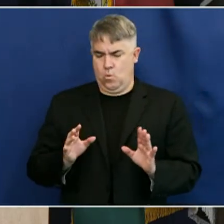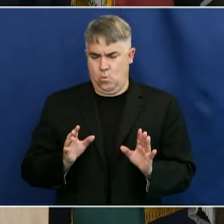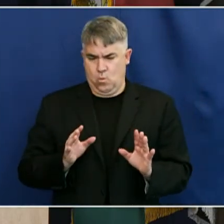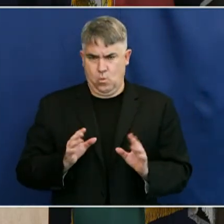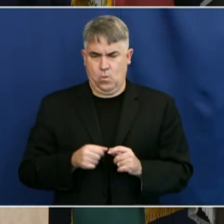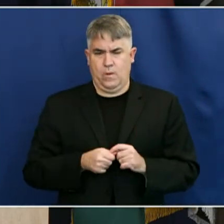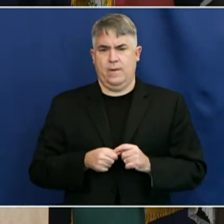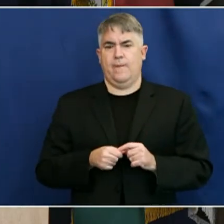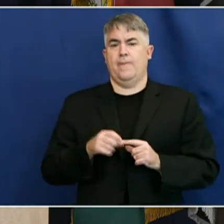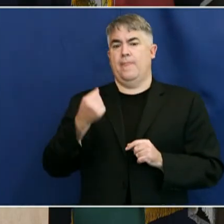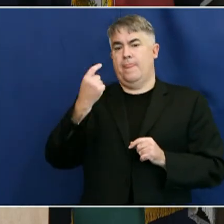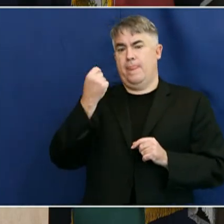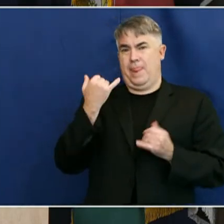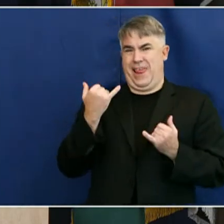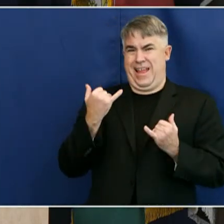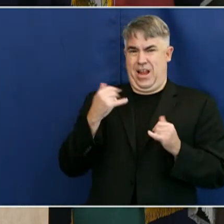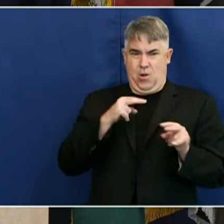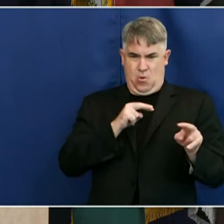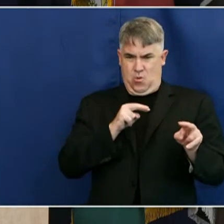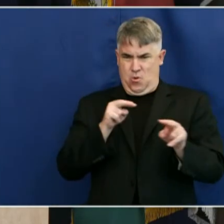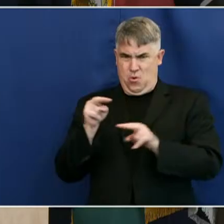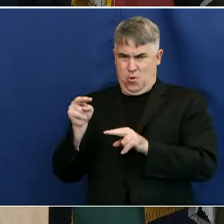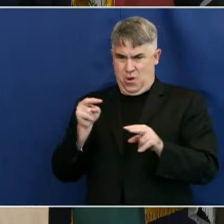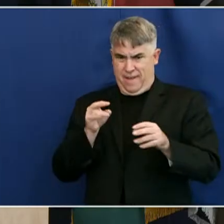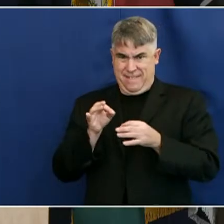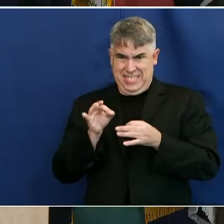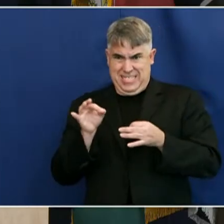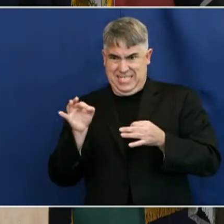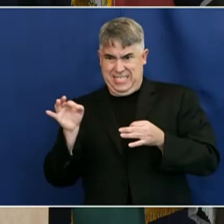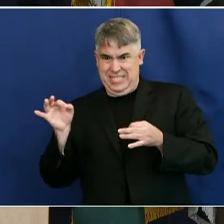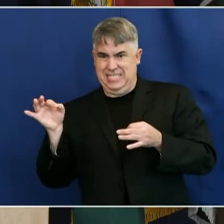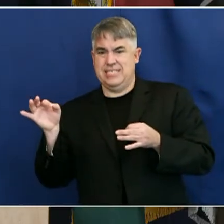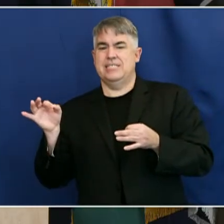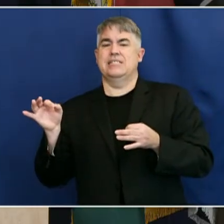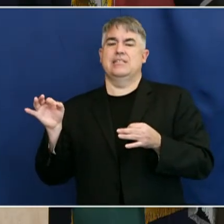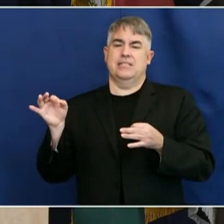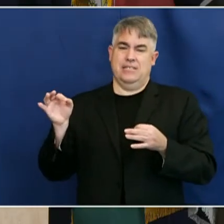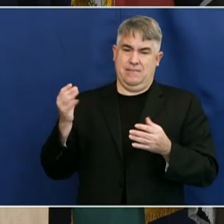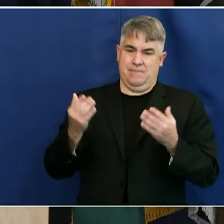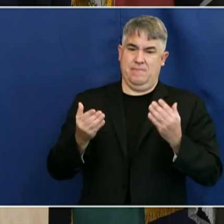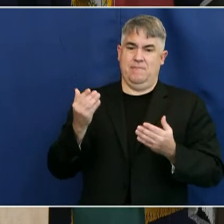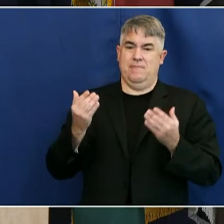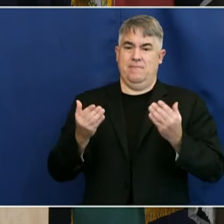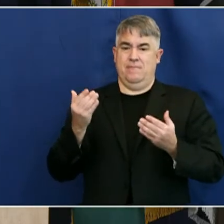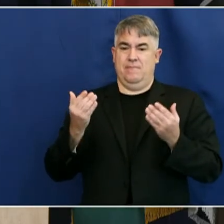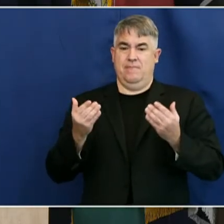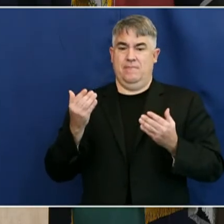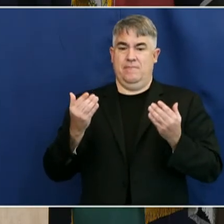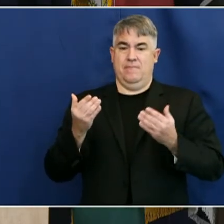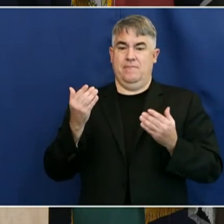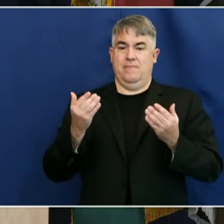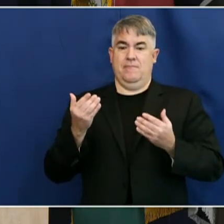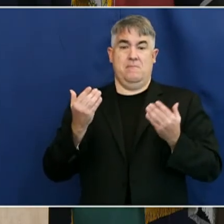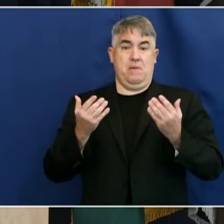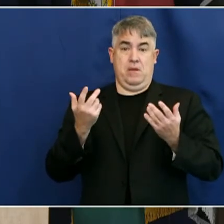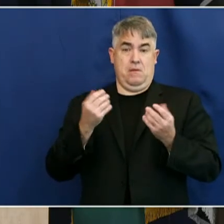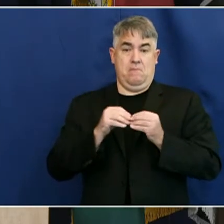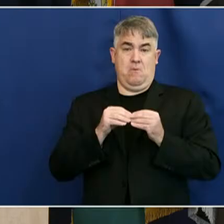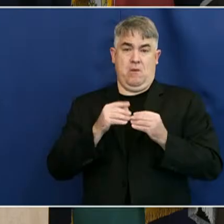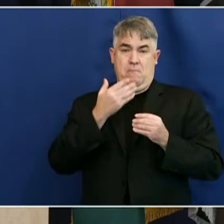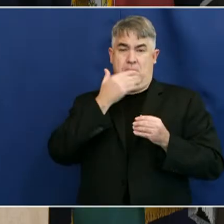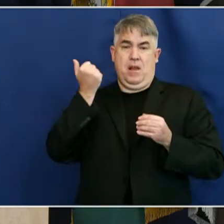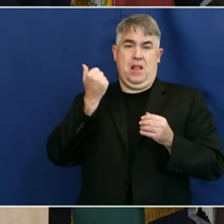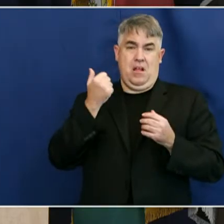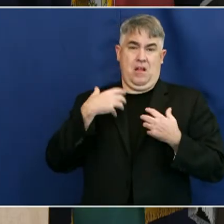even delayed second shots might be more efficacious than the current schedule, but we are trying very hard to stick